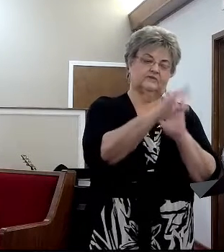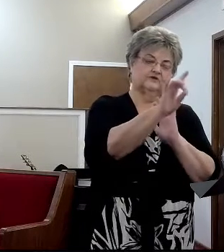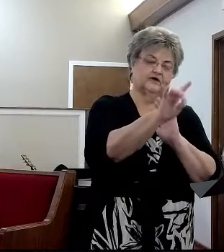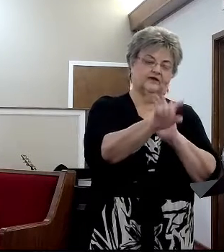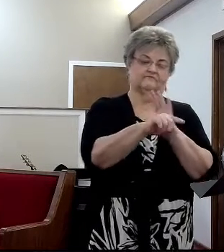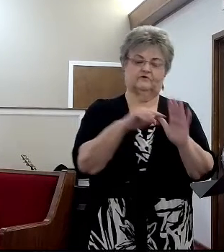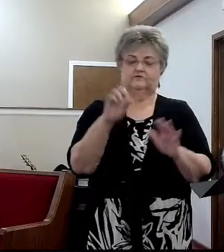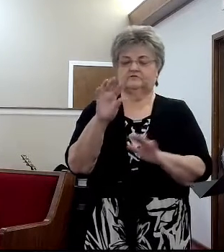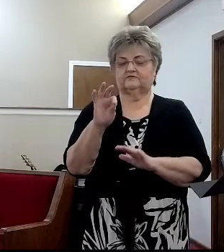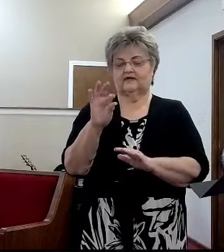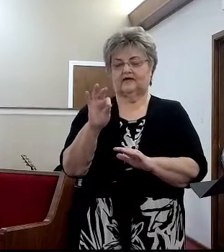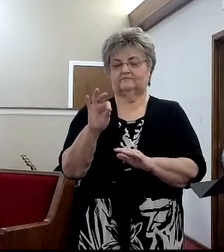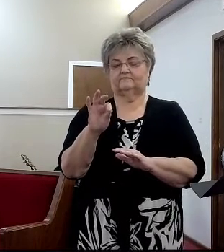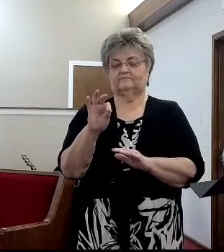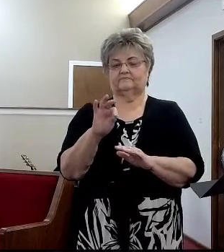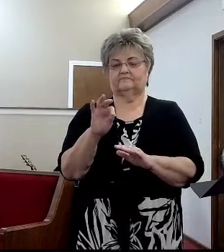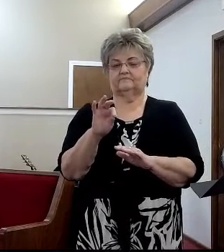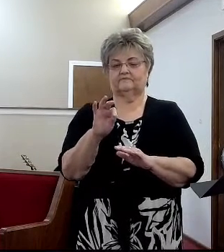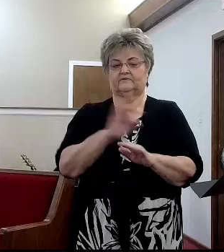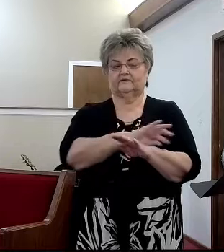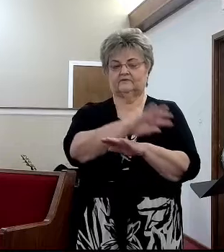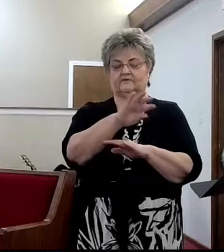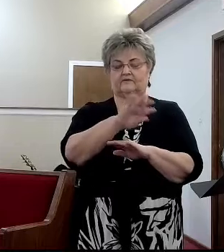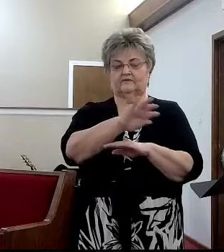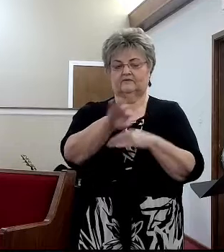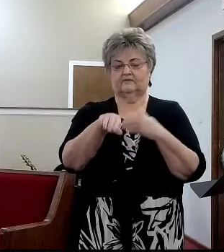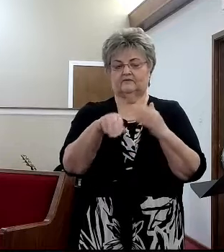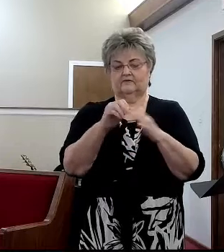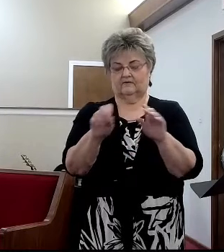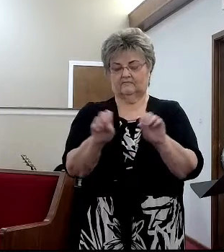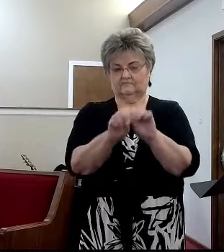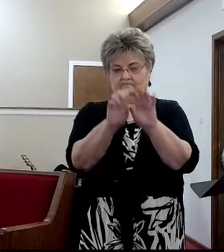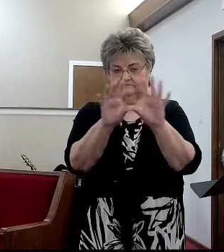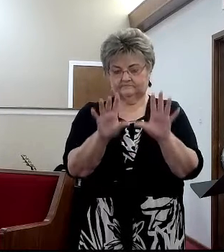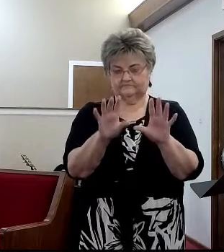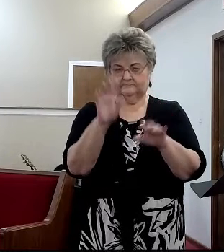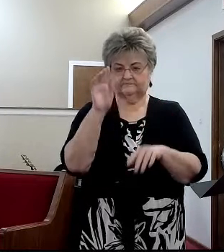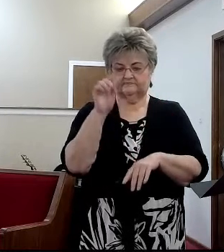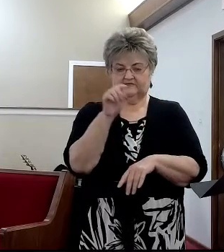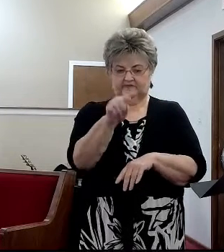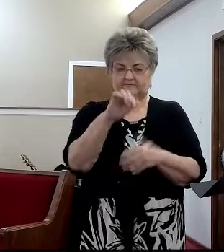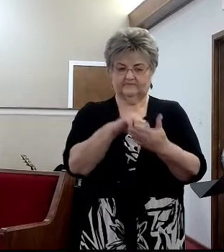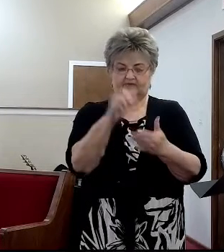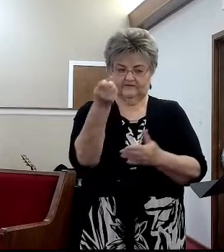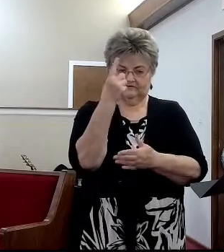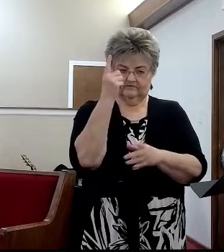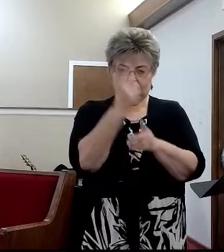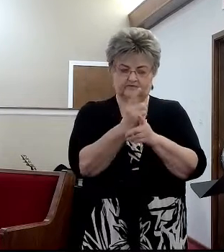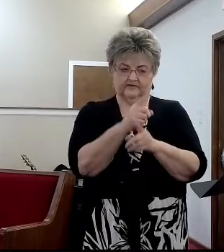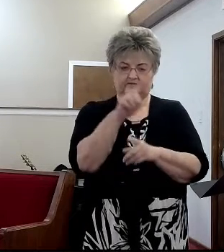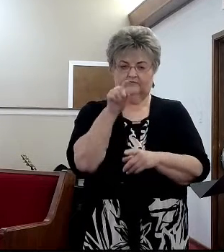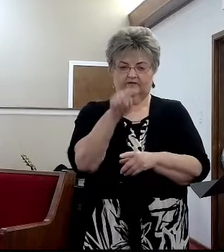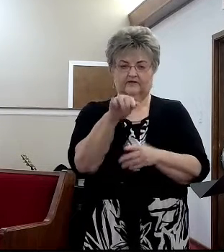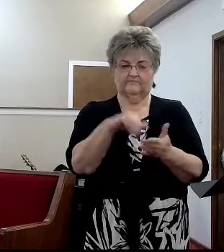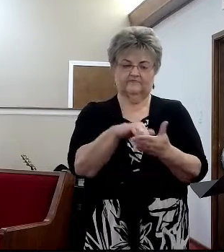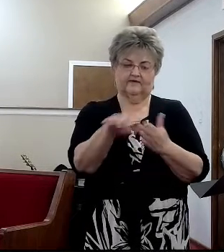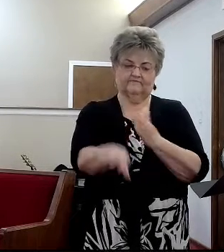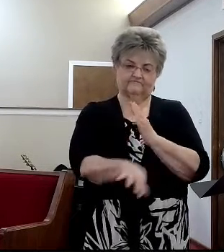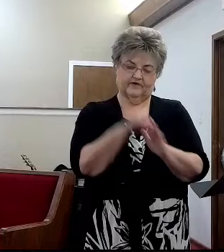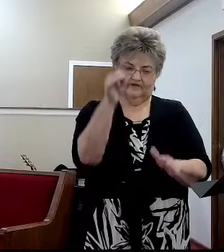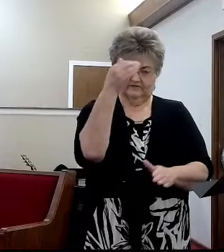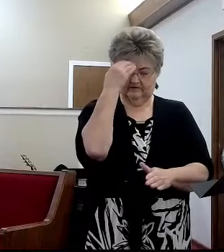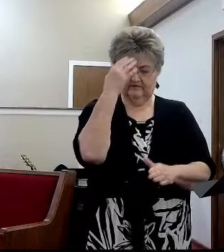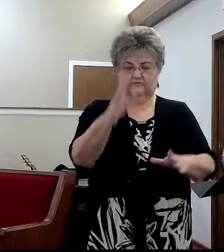9, there are all plain to him that understandeth, and right to them that find knowledge. Receive